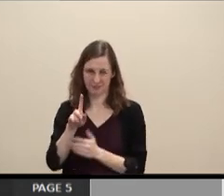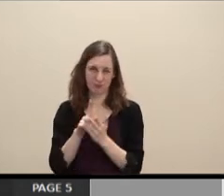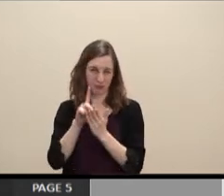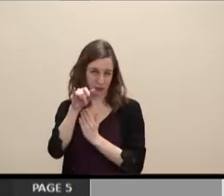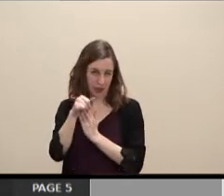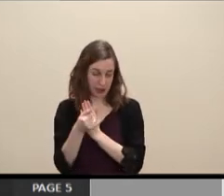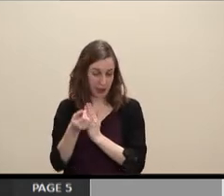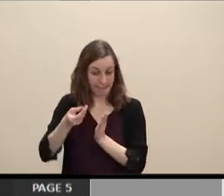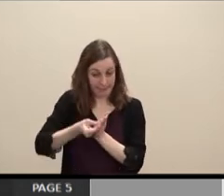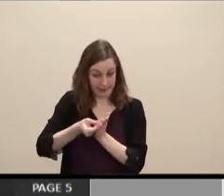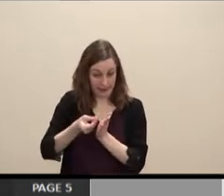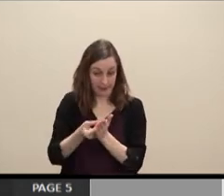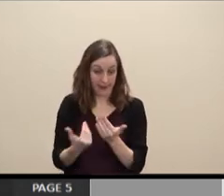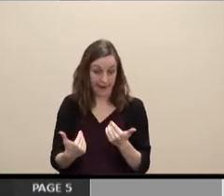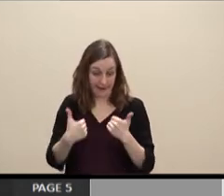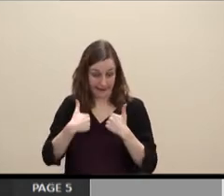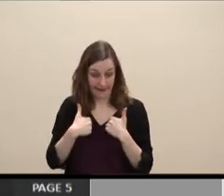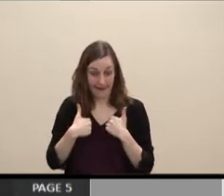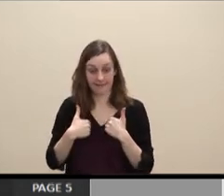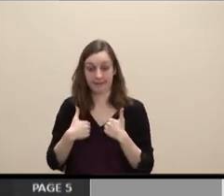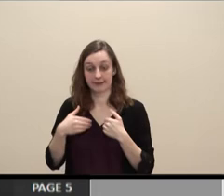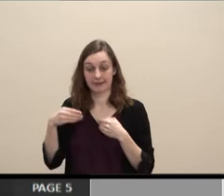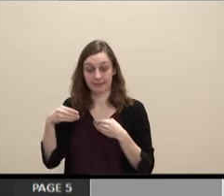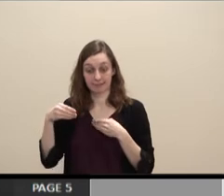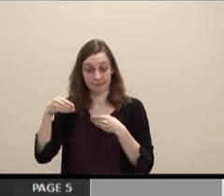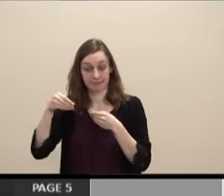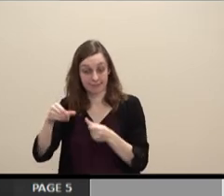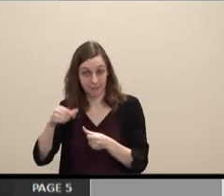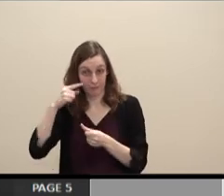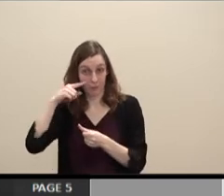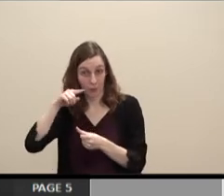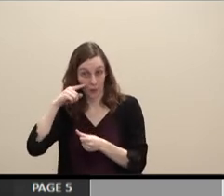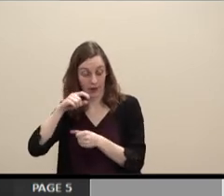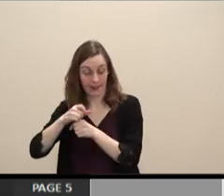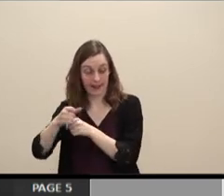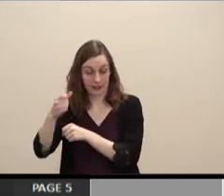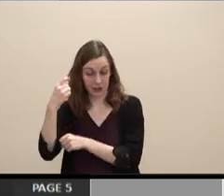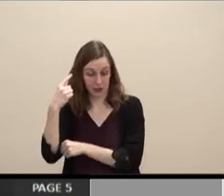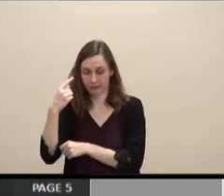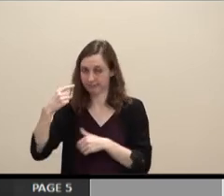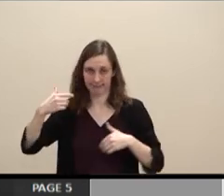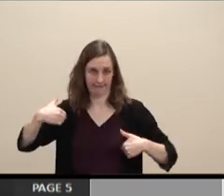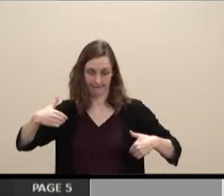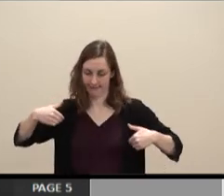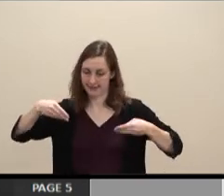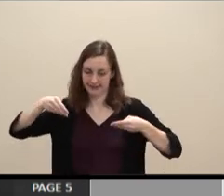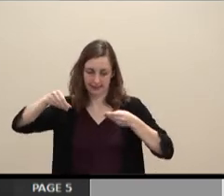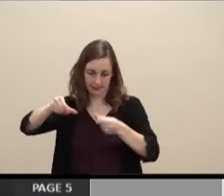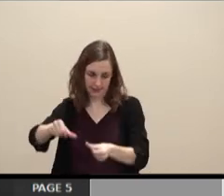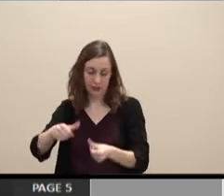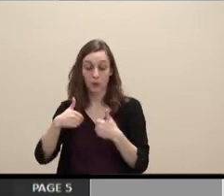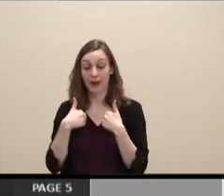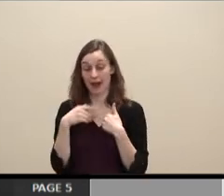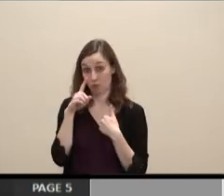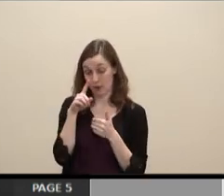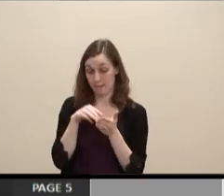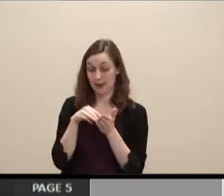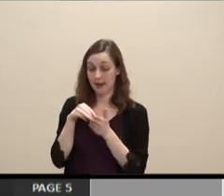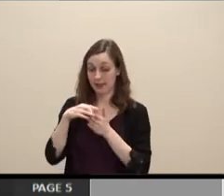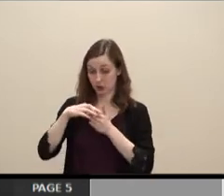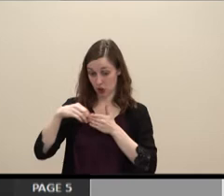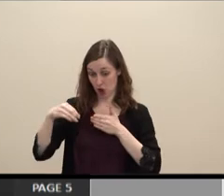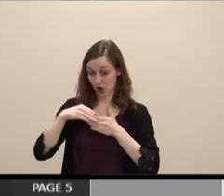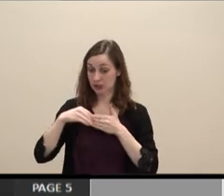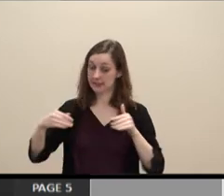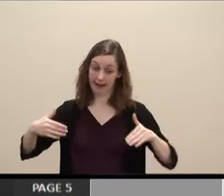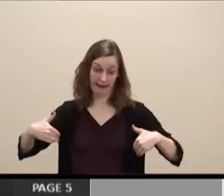we had intended to spend in last year that did not end up getting spent. So there was $1 million in some maintenance projects